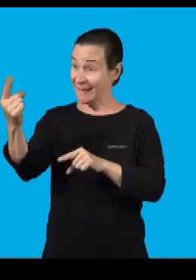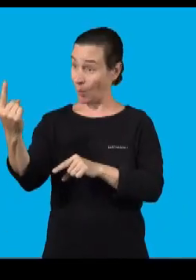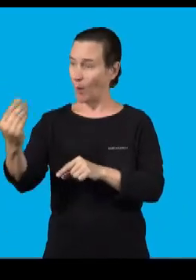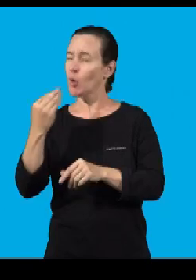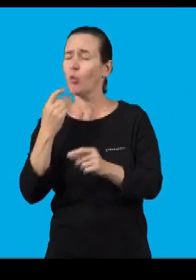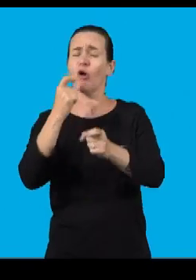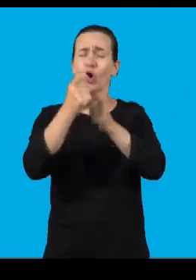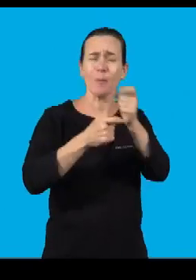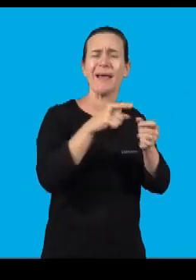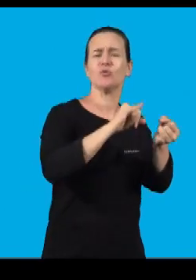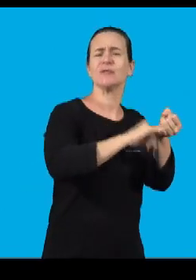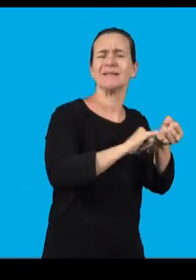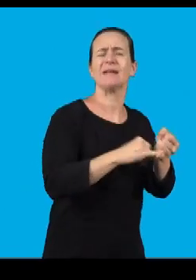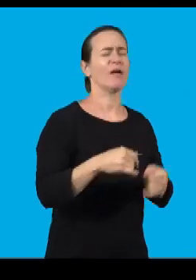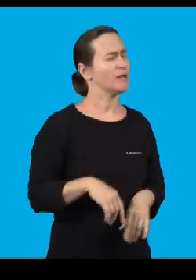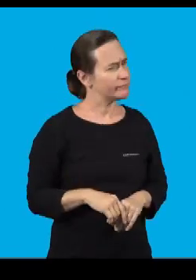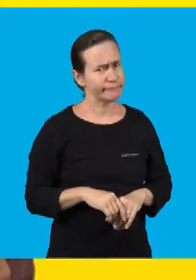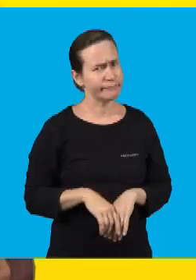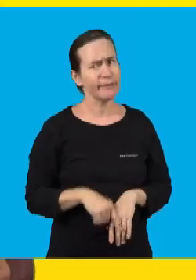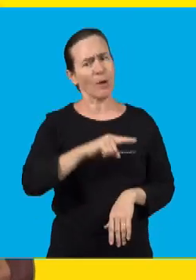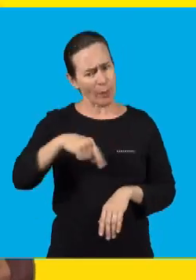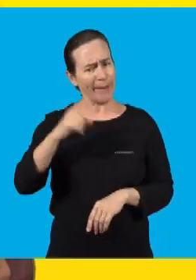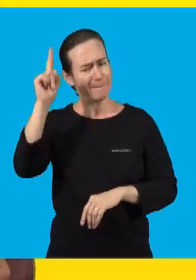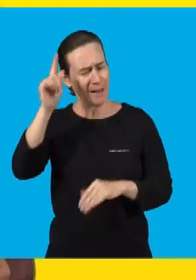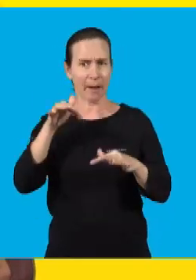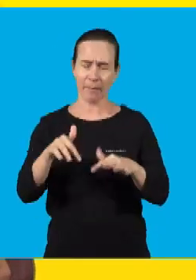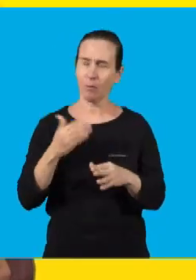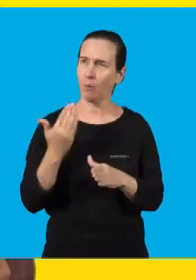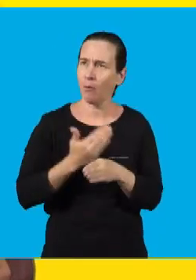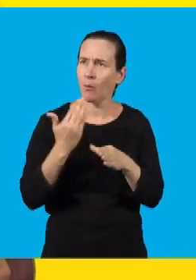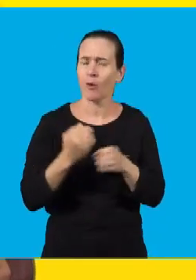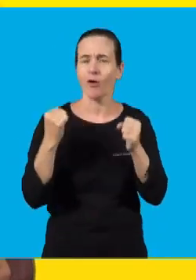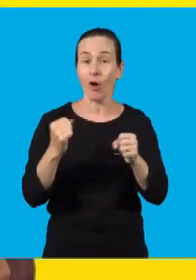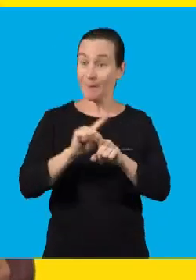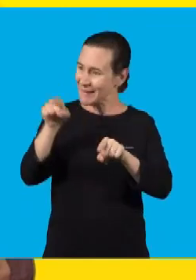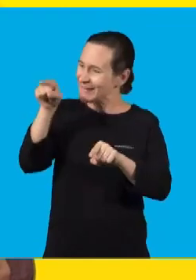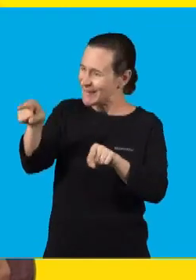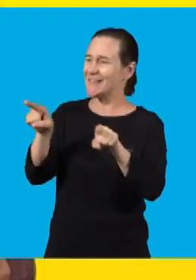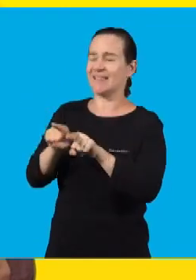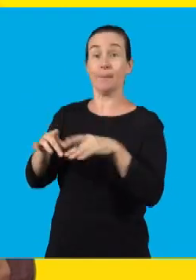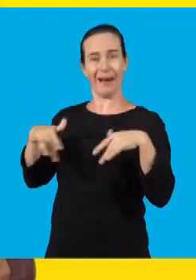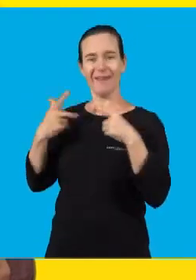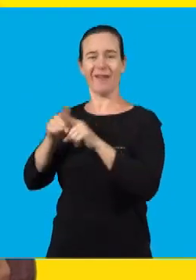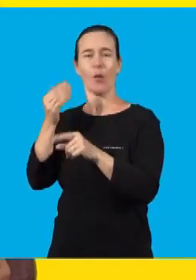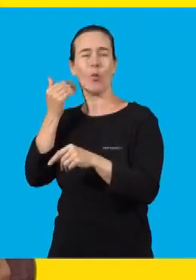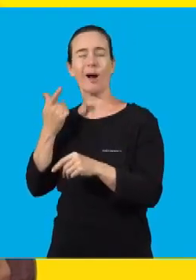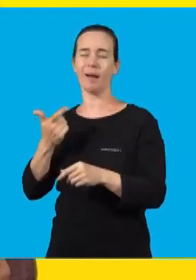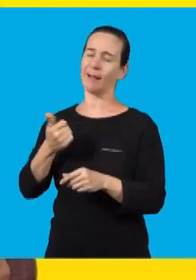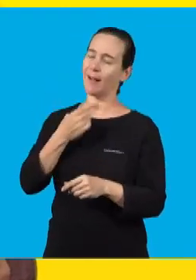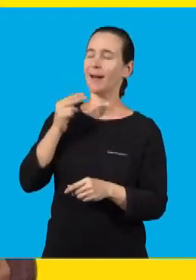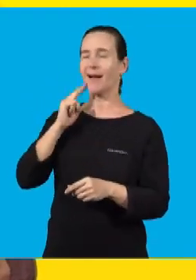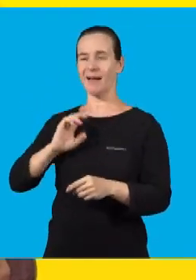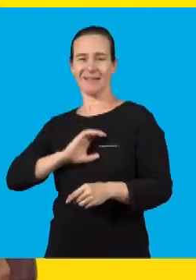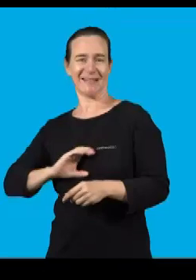to Stephen and Msamango, you know what, we are the ones that worked for it. And yet he is living comfortably. So can you